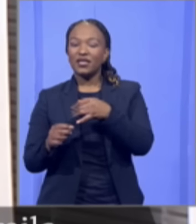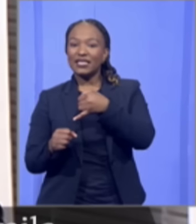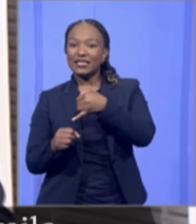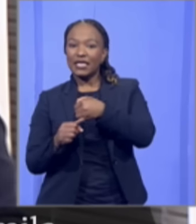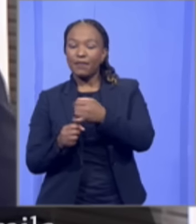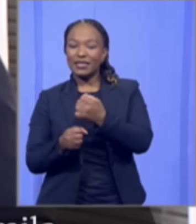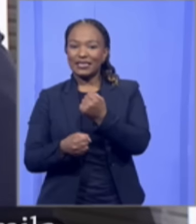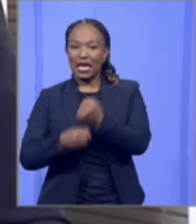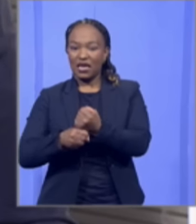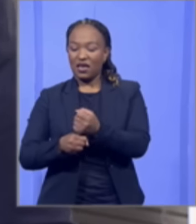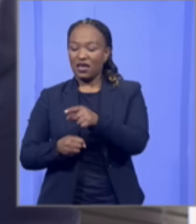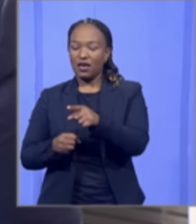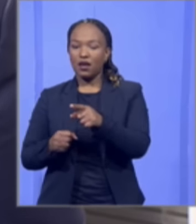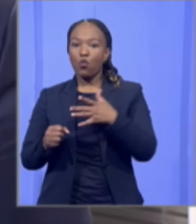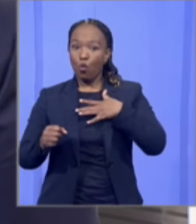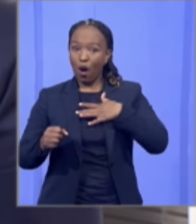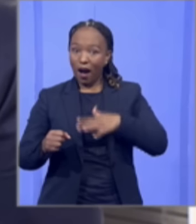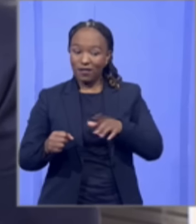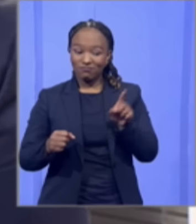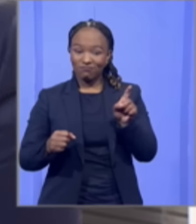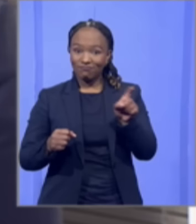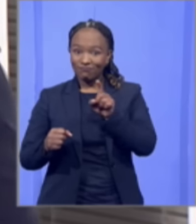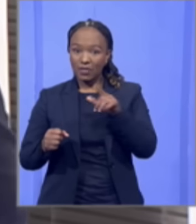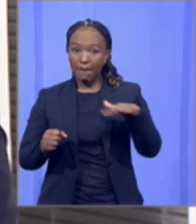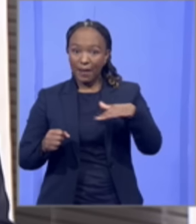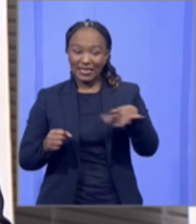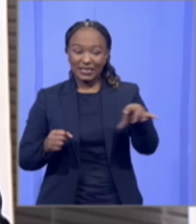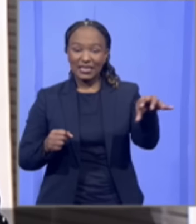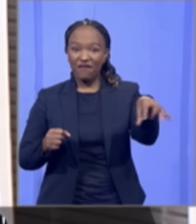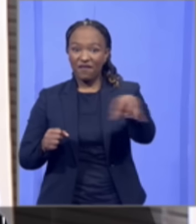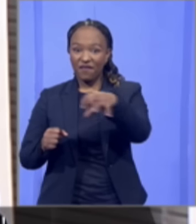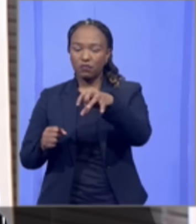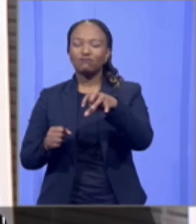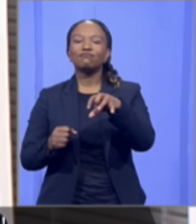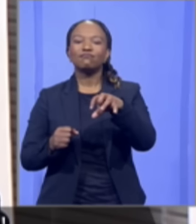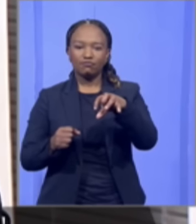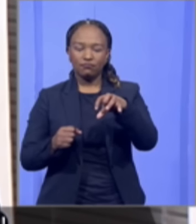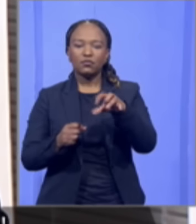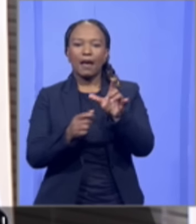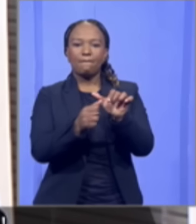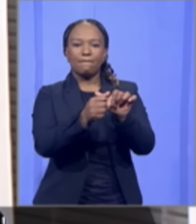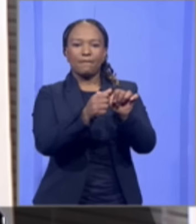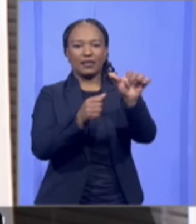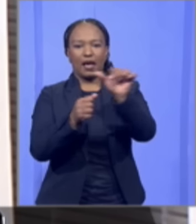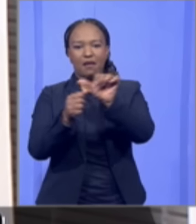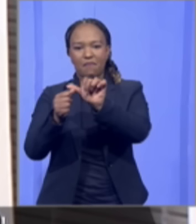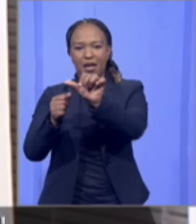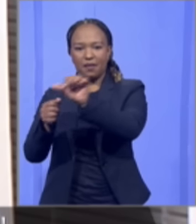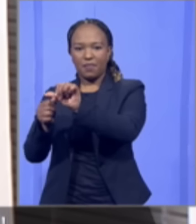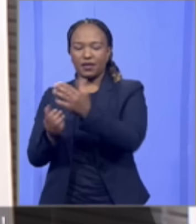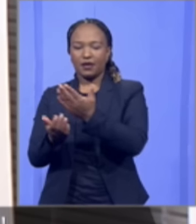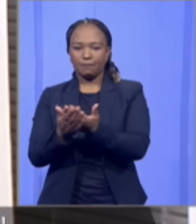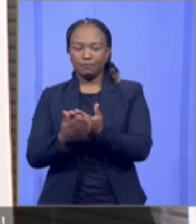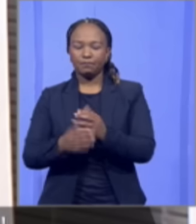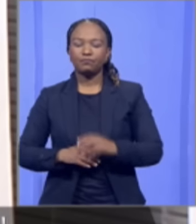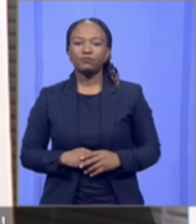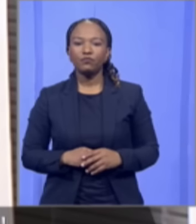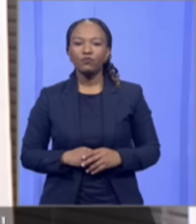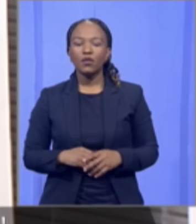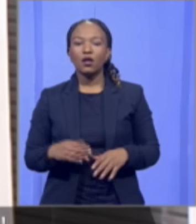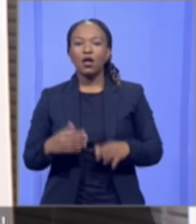make this institution better again. We also extend our appreciation to the members of the Executive